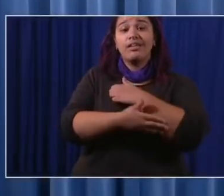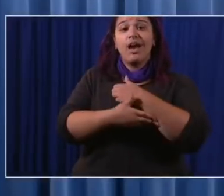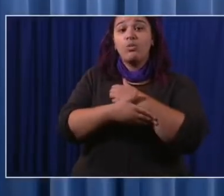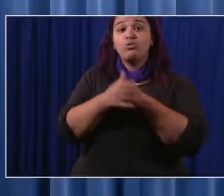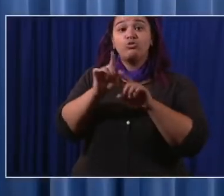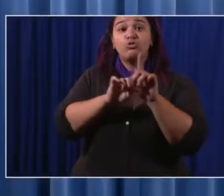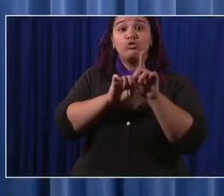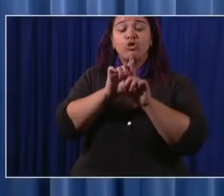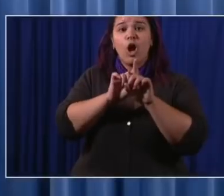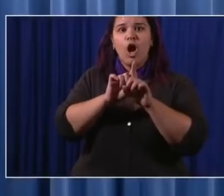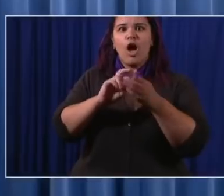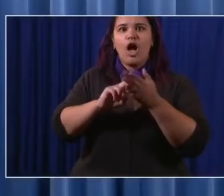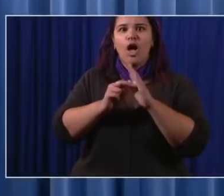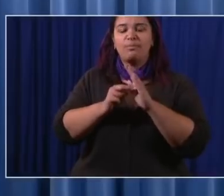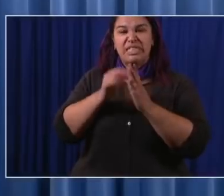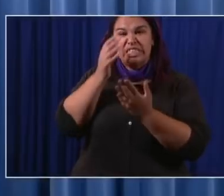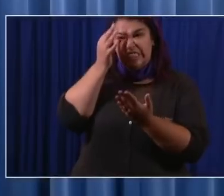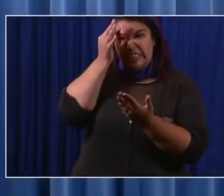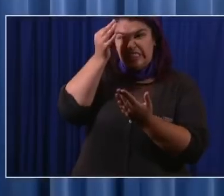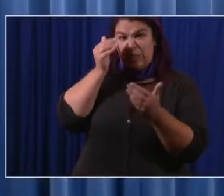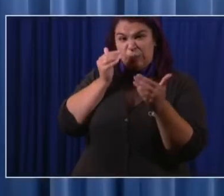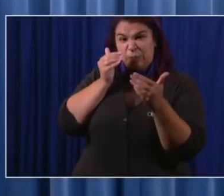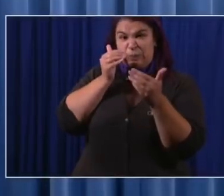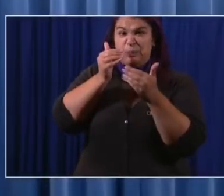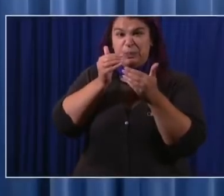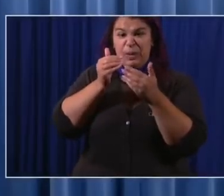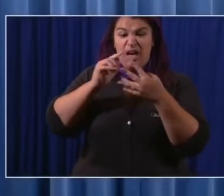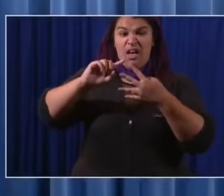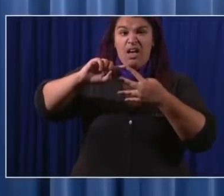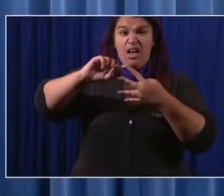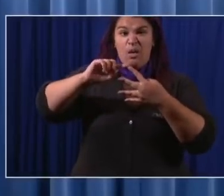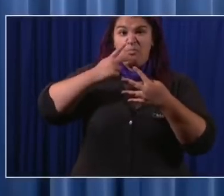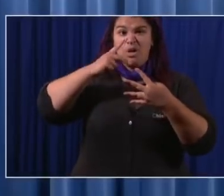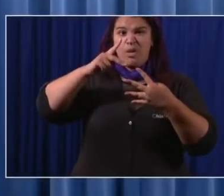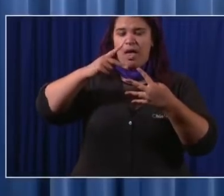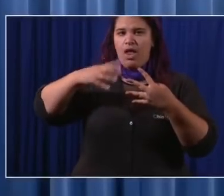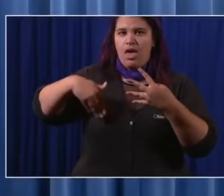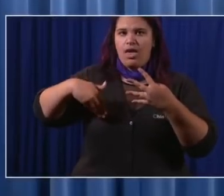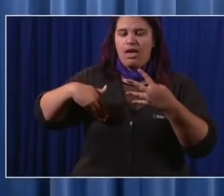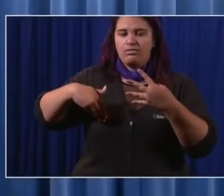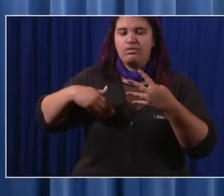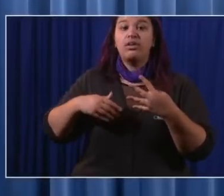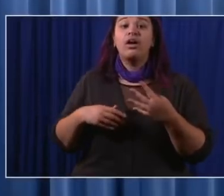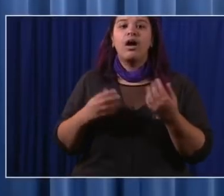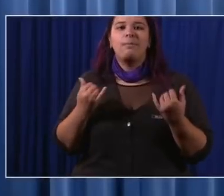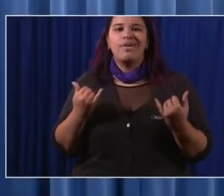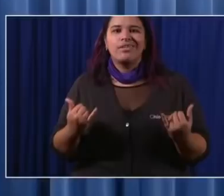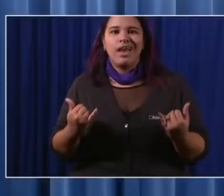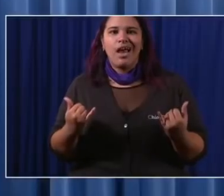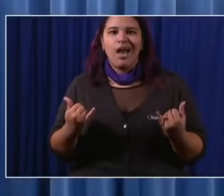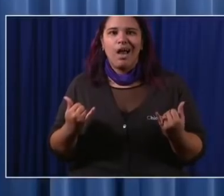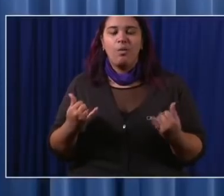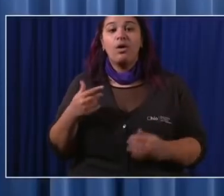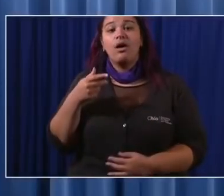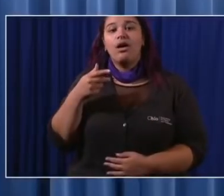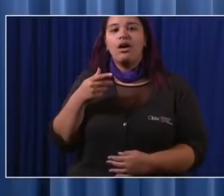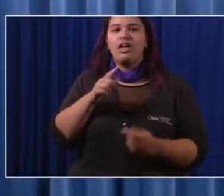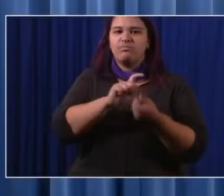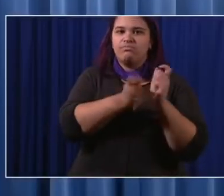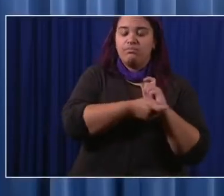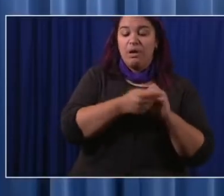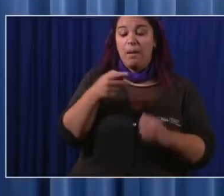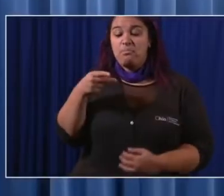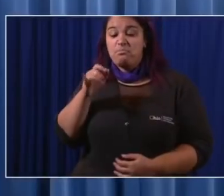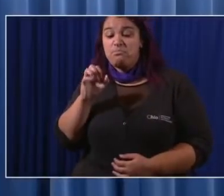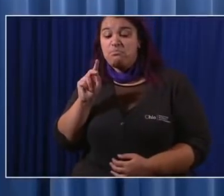advisory system, but 2 neighboring counties, Pickaway and Fairfield, are now at level 3. Should residents in those counties be concerned that perhaps the virus